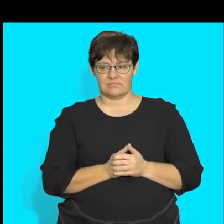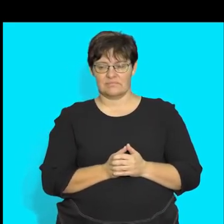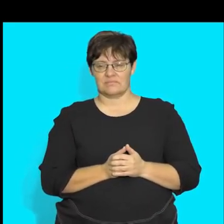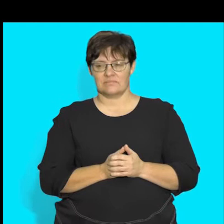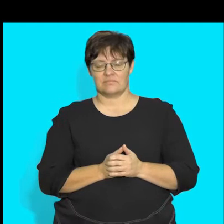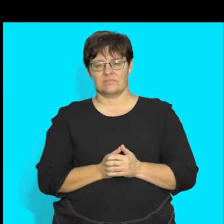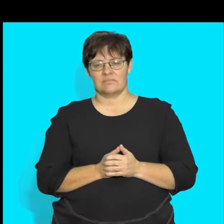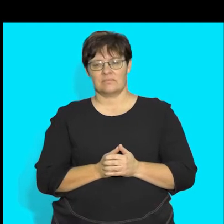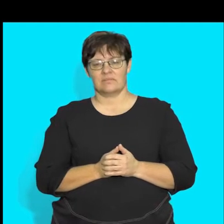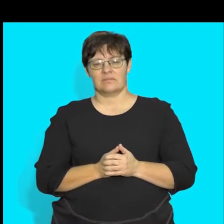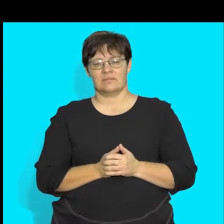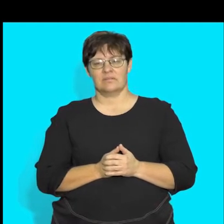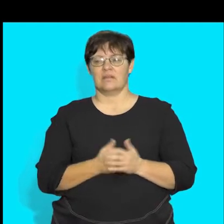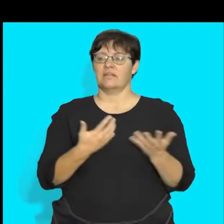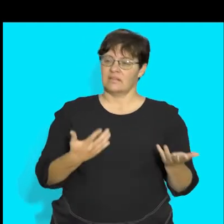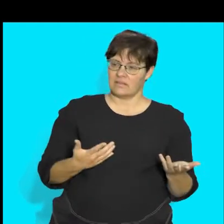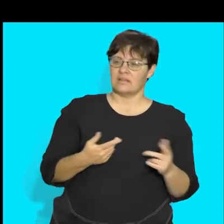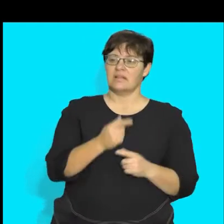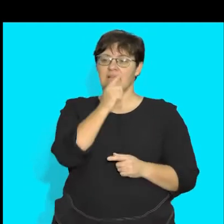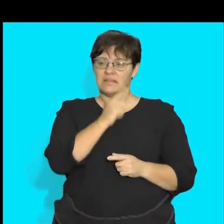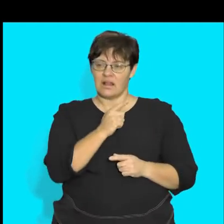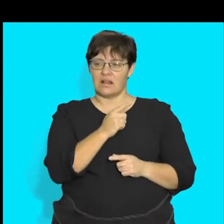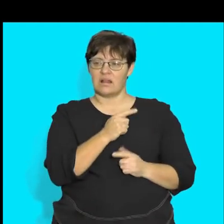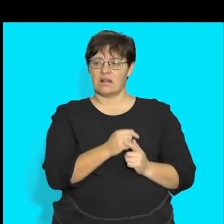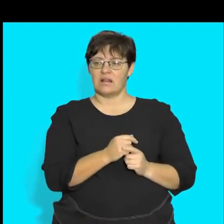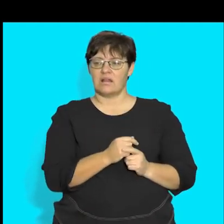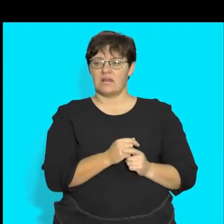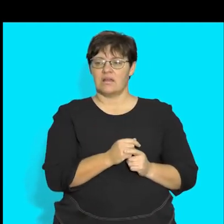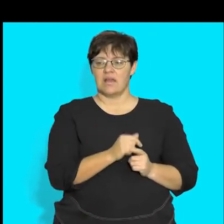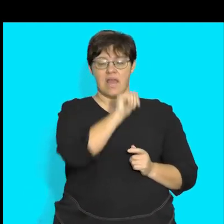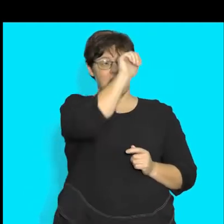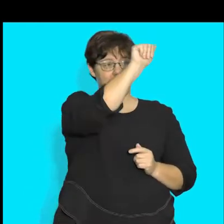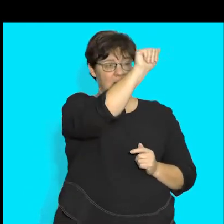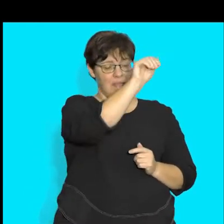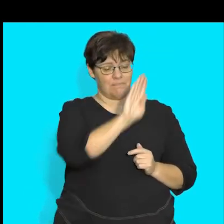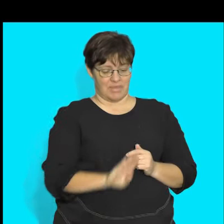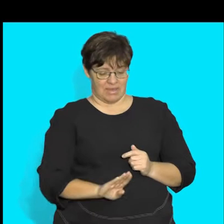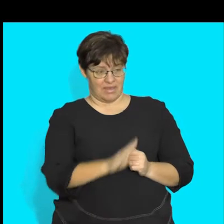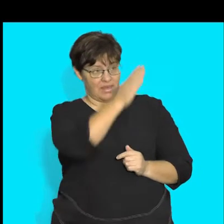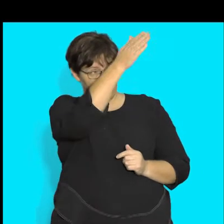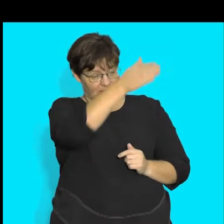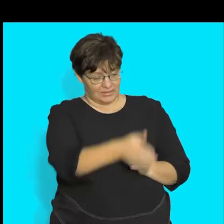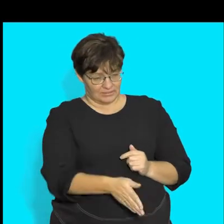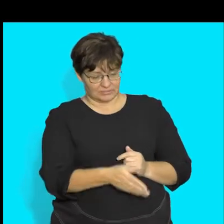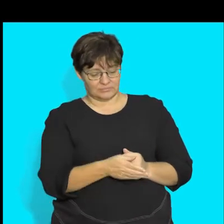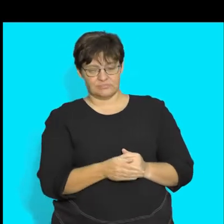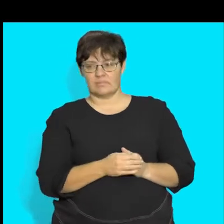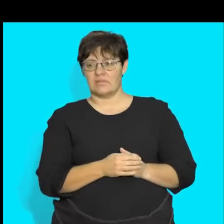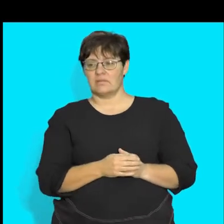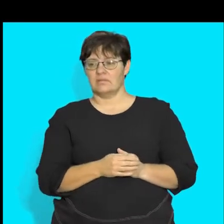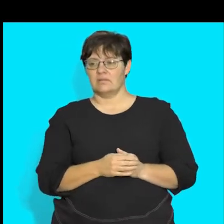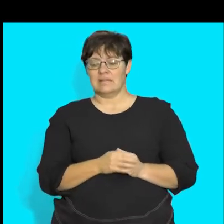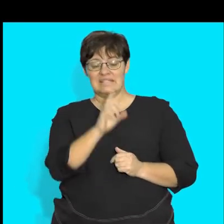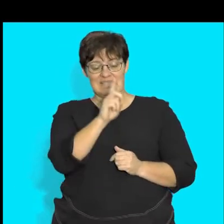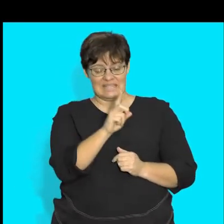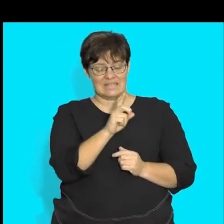there in my Cartesian plane, the origin. And they tell me that there's a chord drawn, AB. They tell me that the point